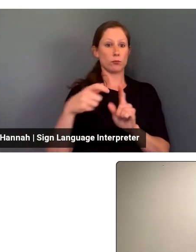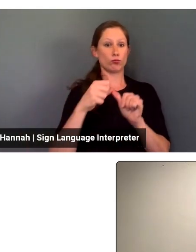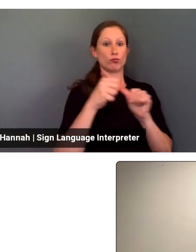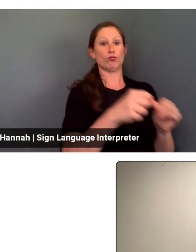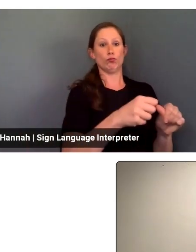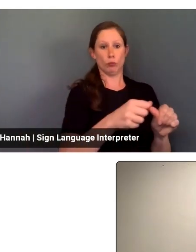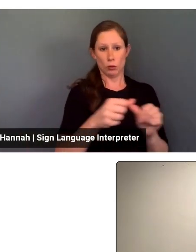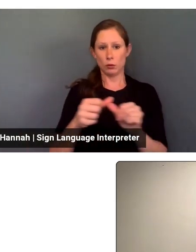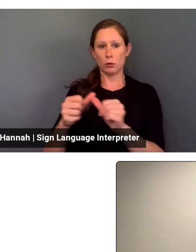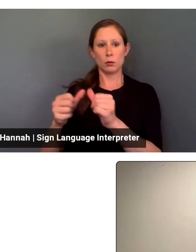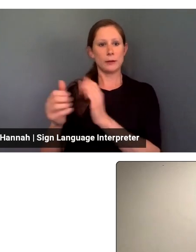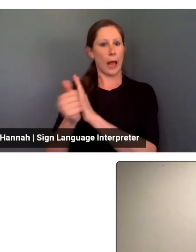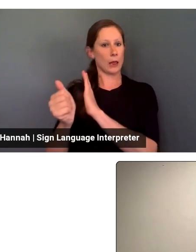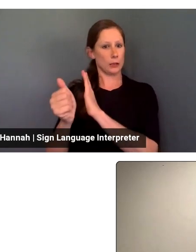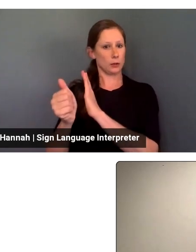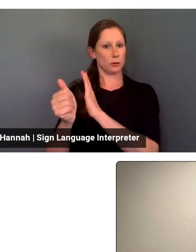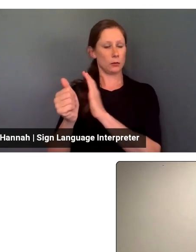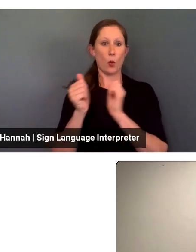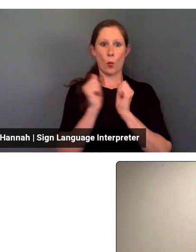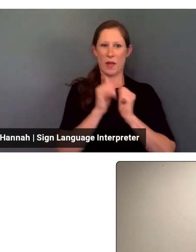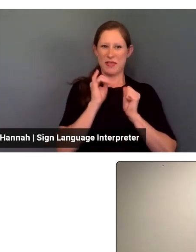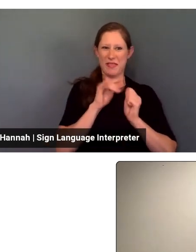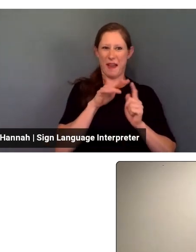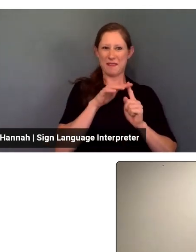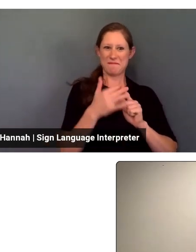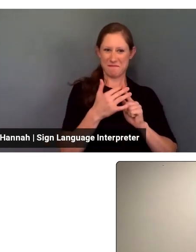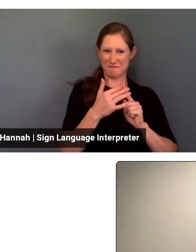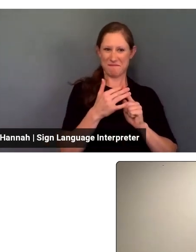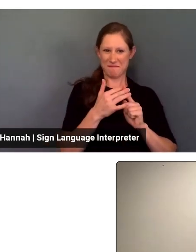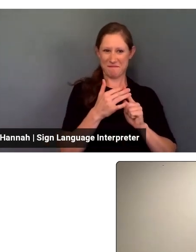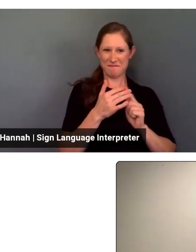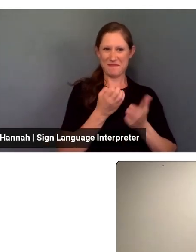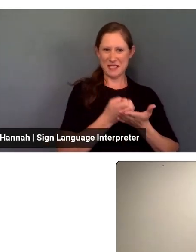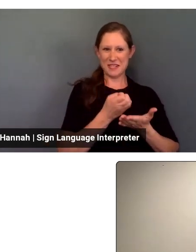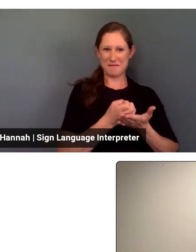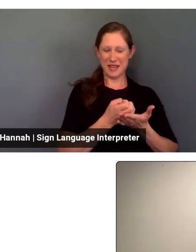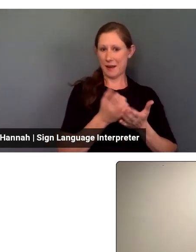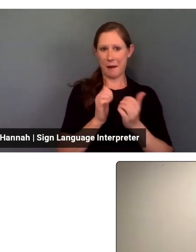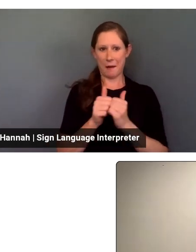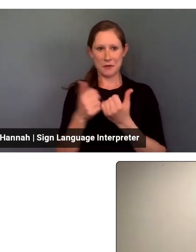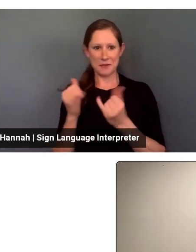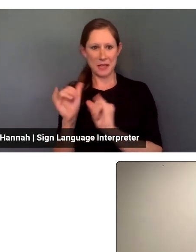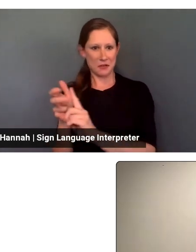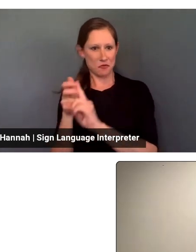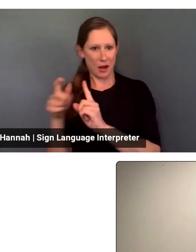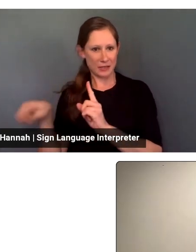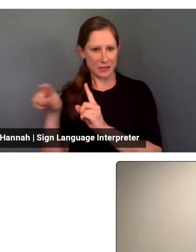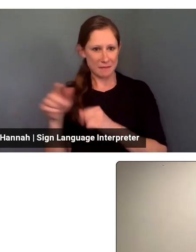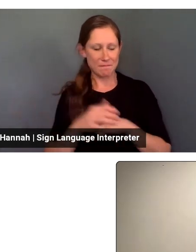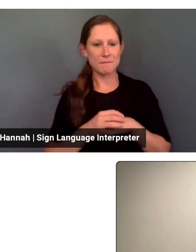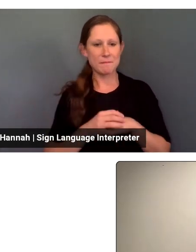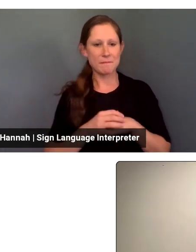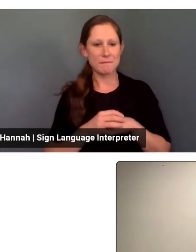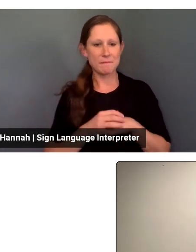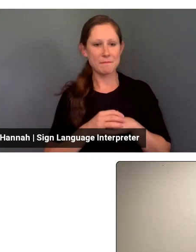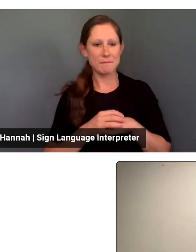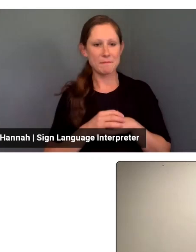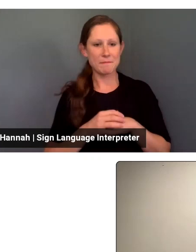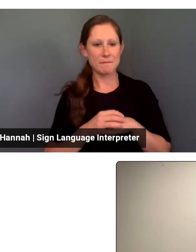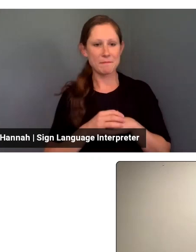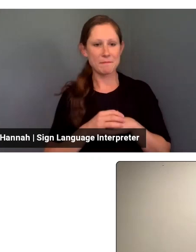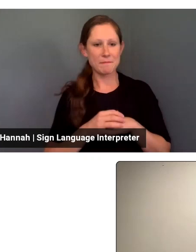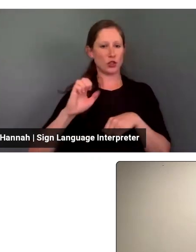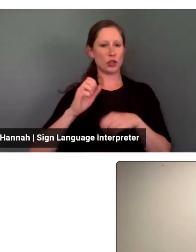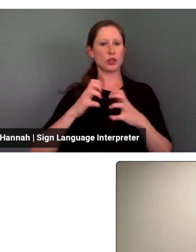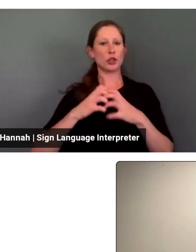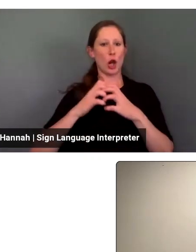that backdrop? And at Rippling, we're a pretty late stage startup. We're well capitalized, but we